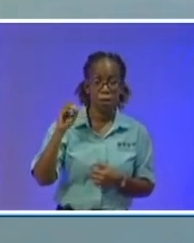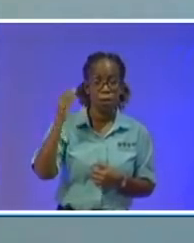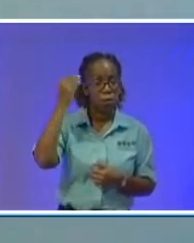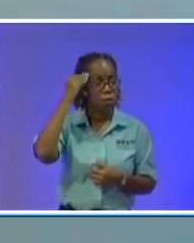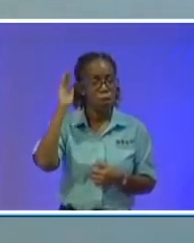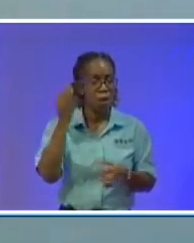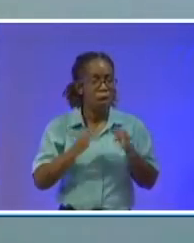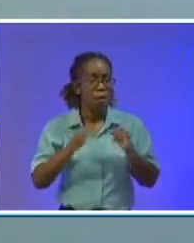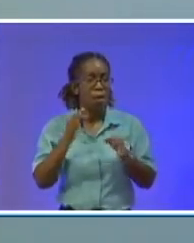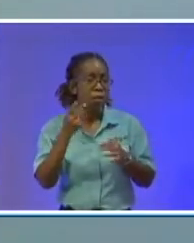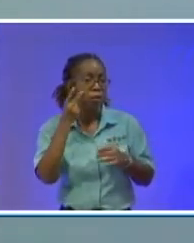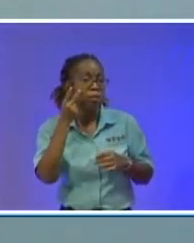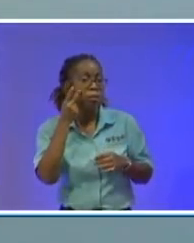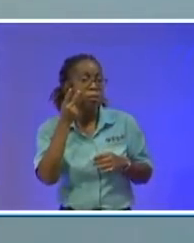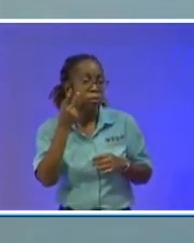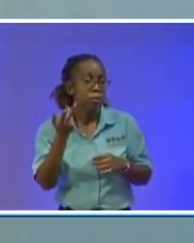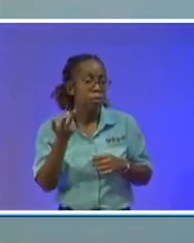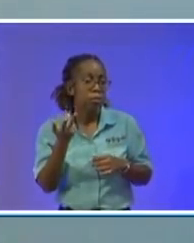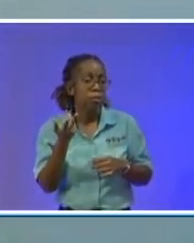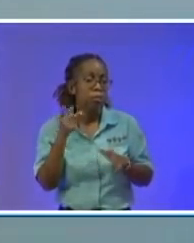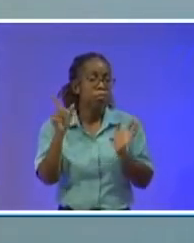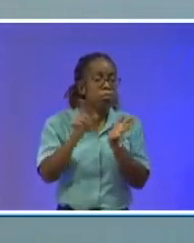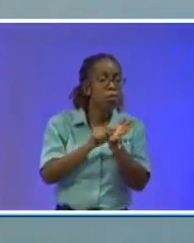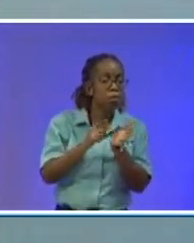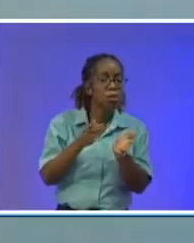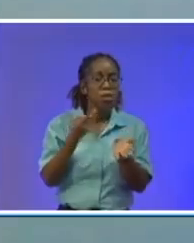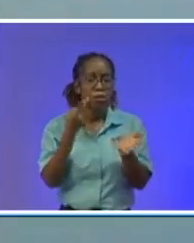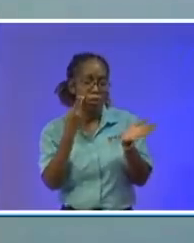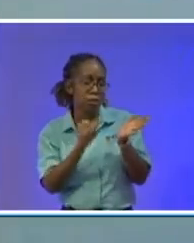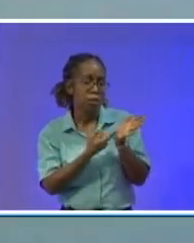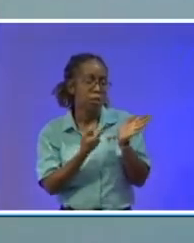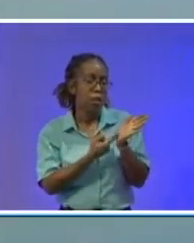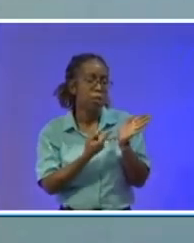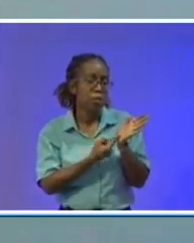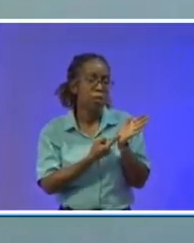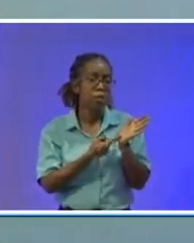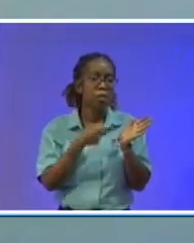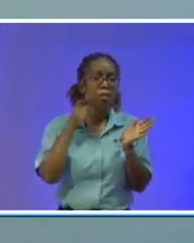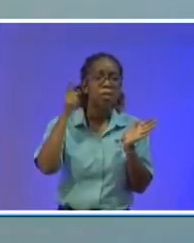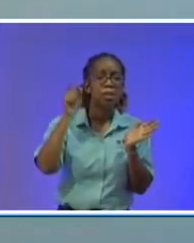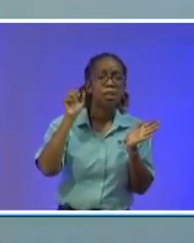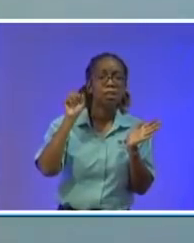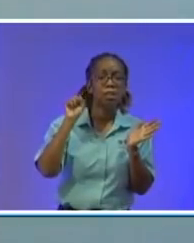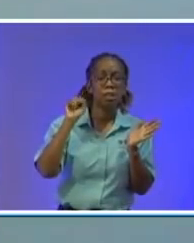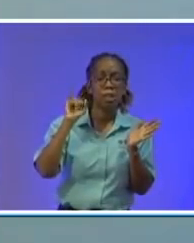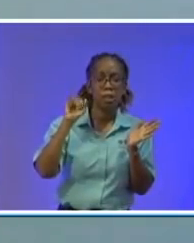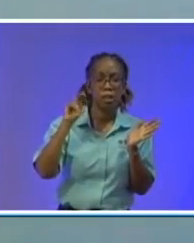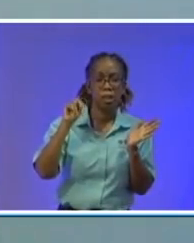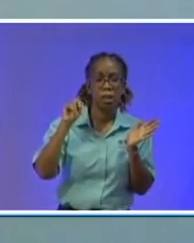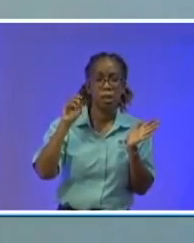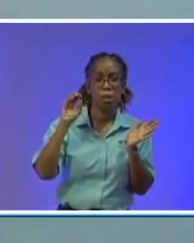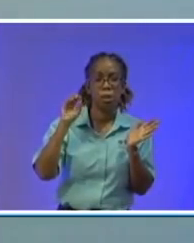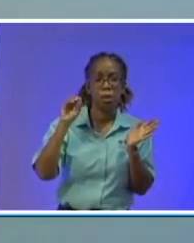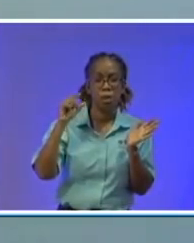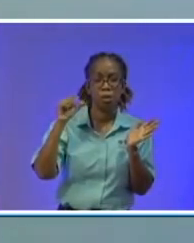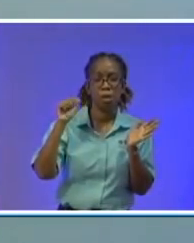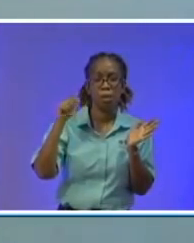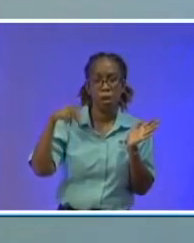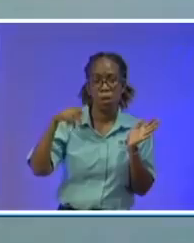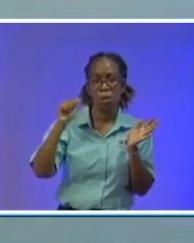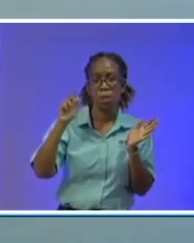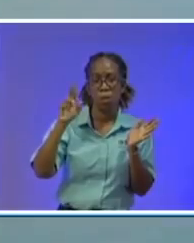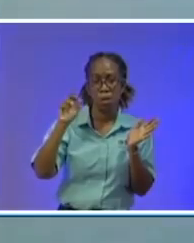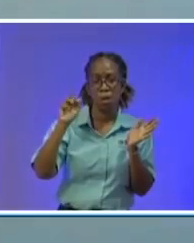article where the Singapore government, they're advising their population, at least those who have taken the Sinopharm vaccine, to get that third booster